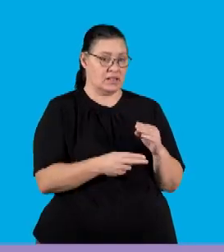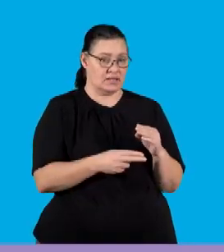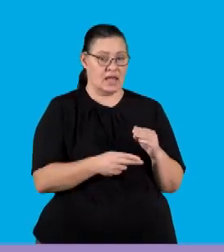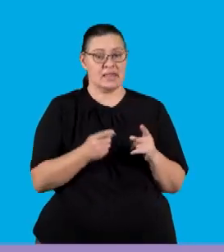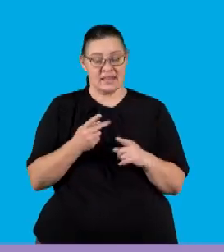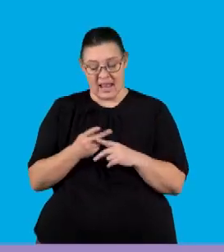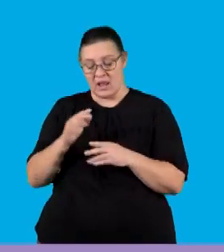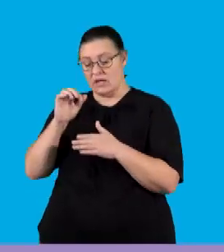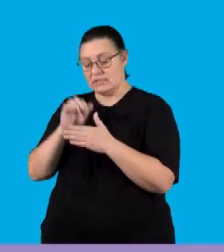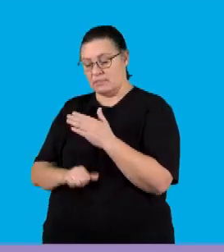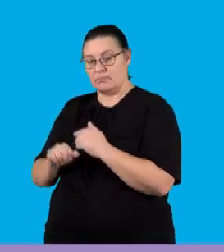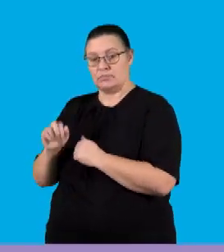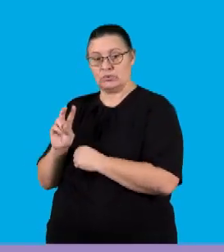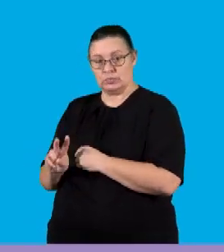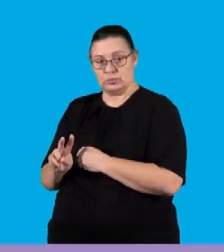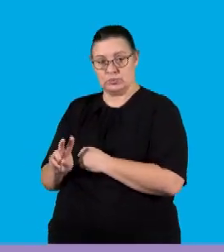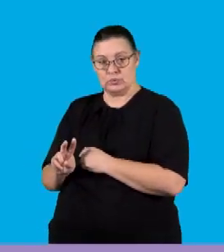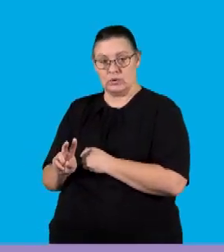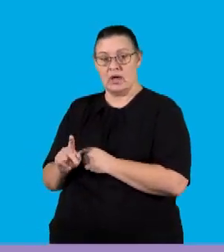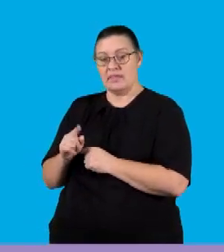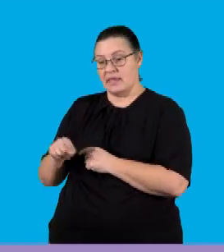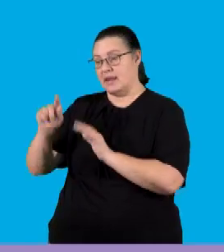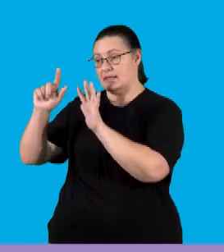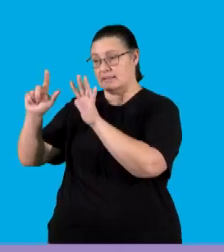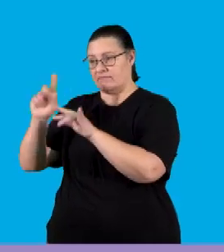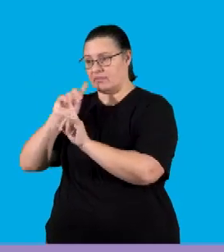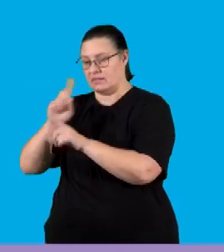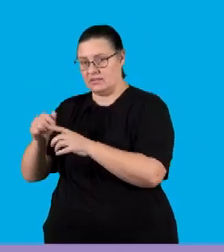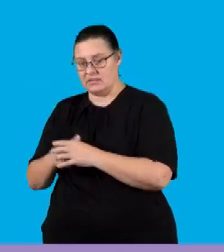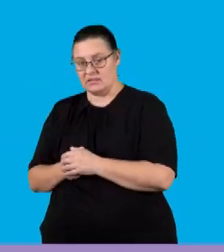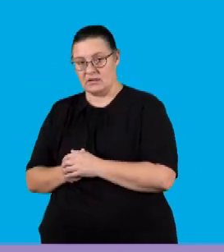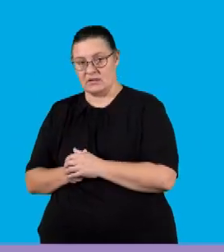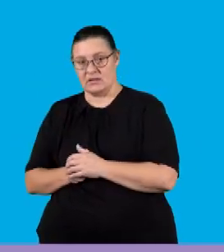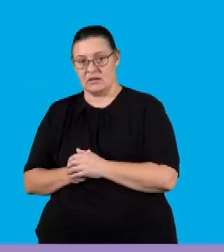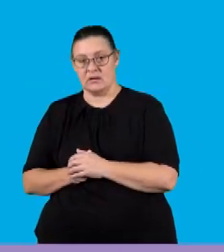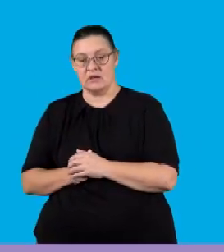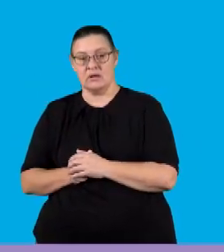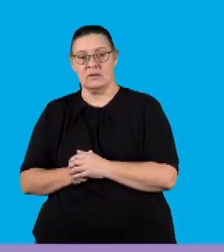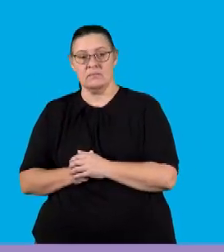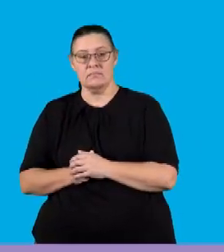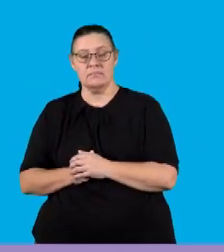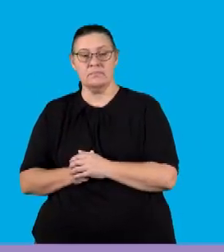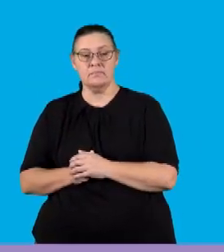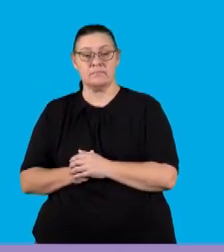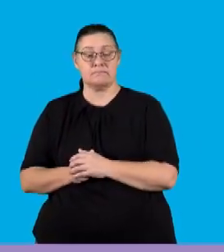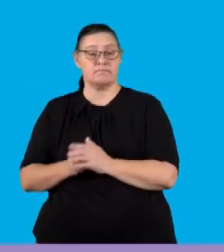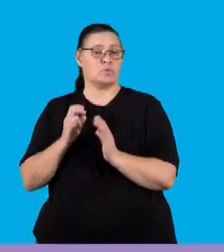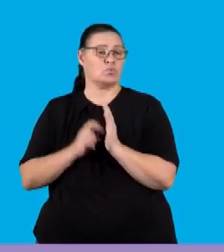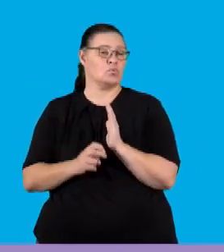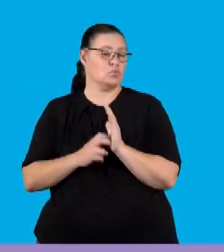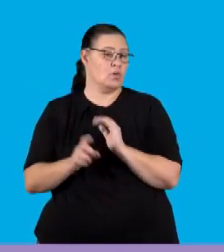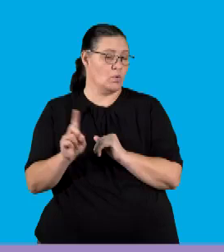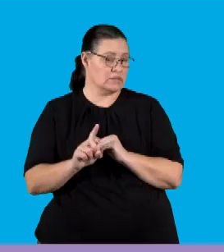did subtract 2, and then we got an answer of 7. So for us to be able to get what the rule was,